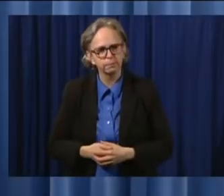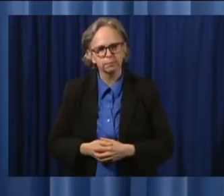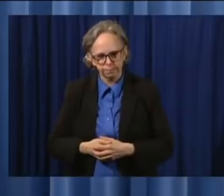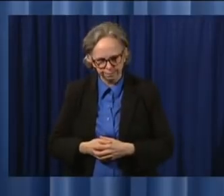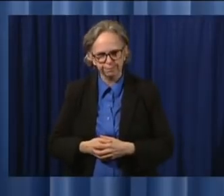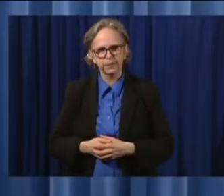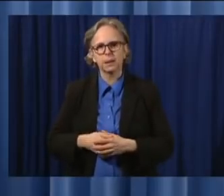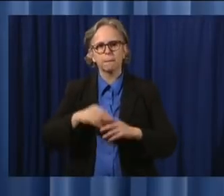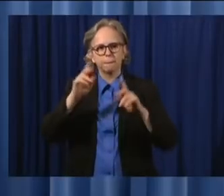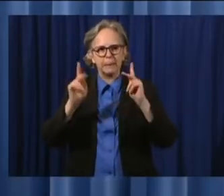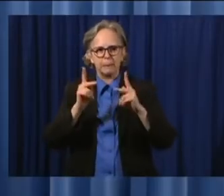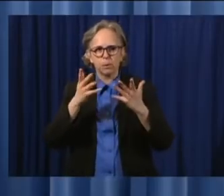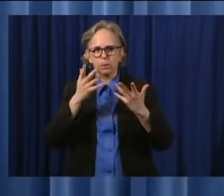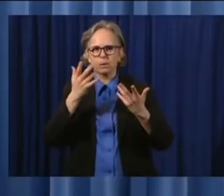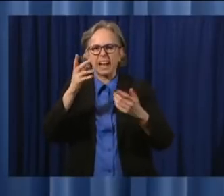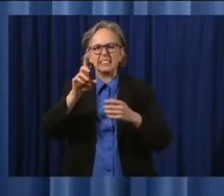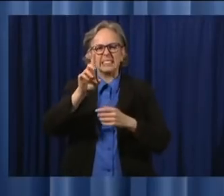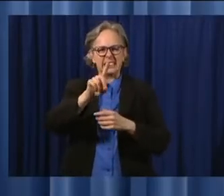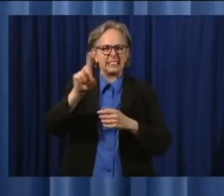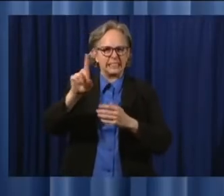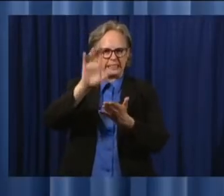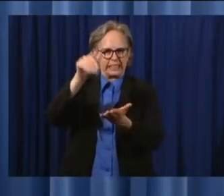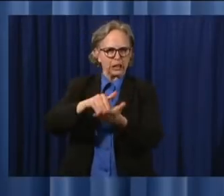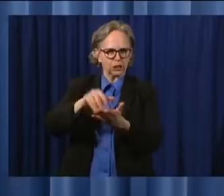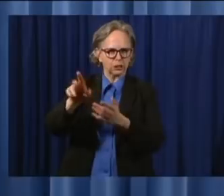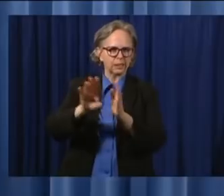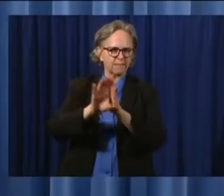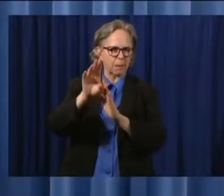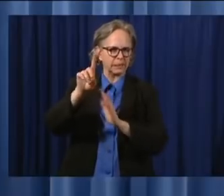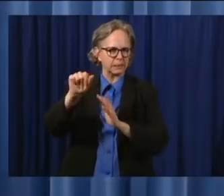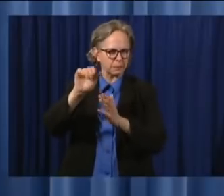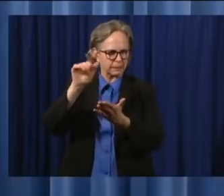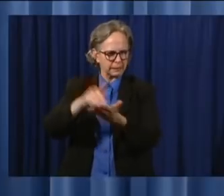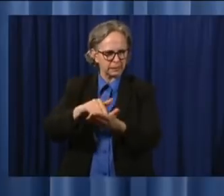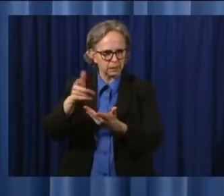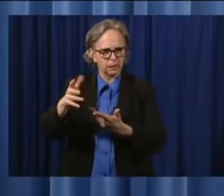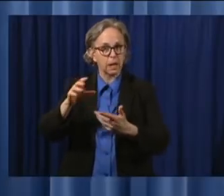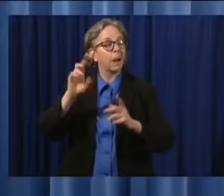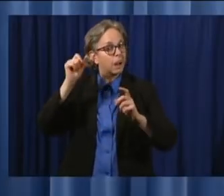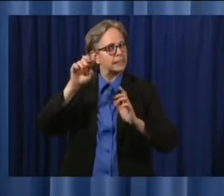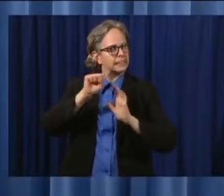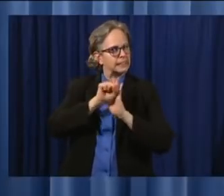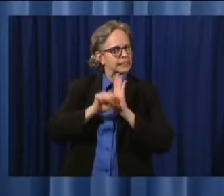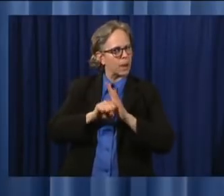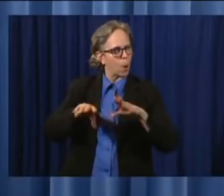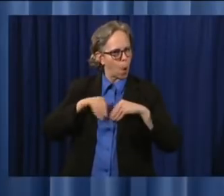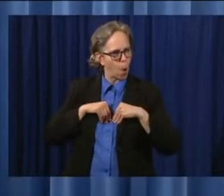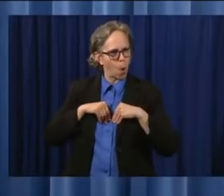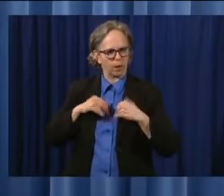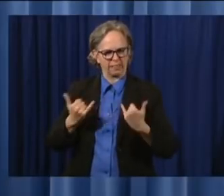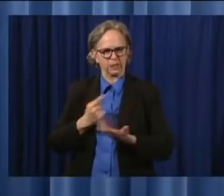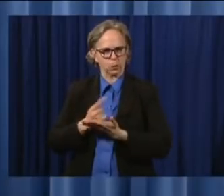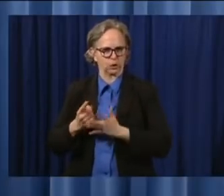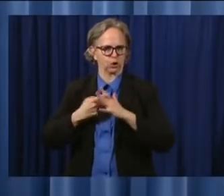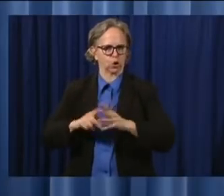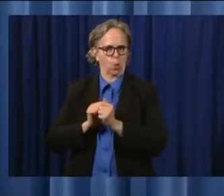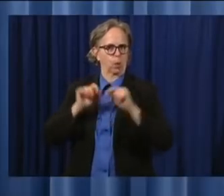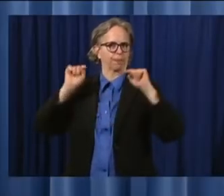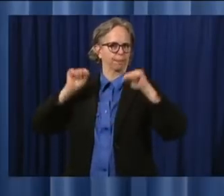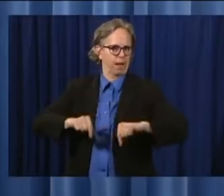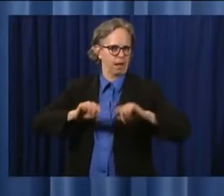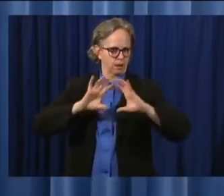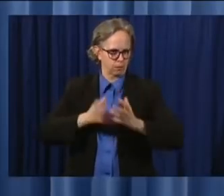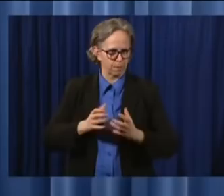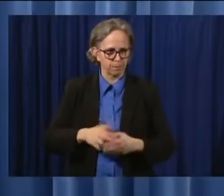who are in state facilities, and we are carrying out testing there this week. I don't know, Dr. Acton, you want